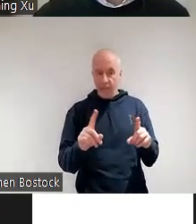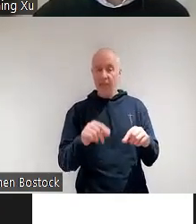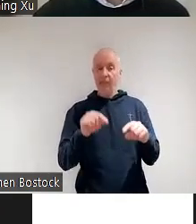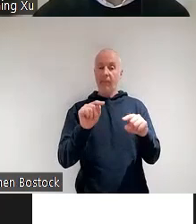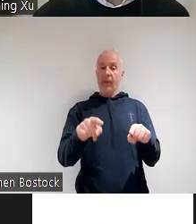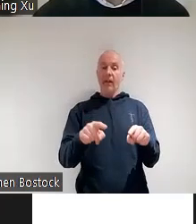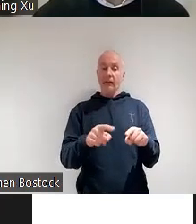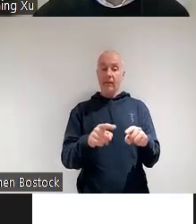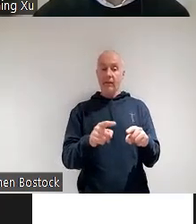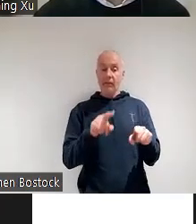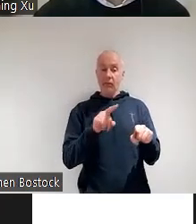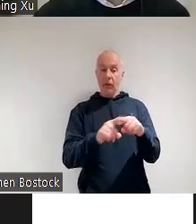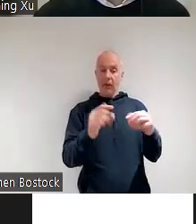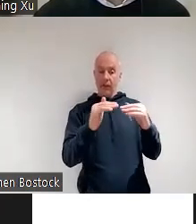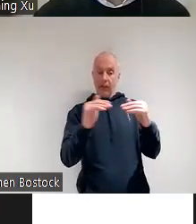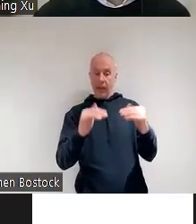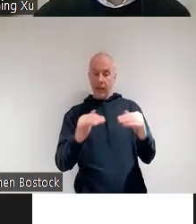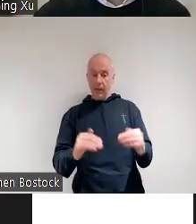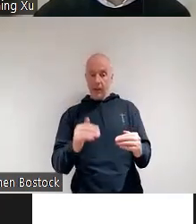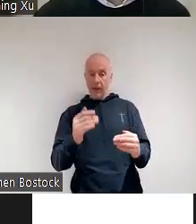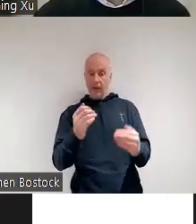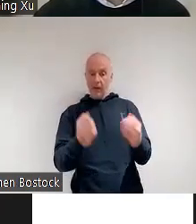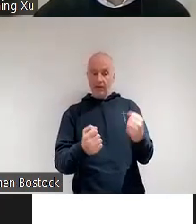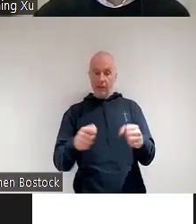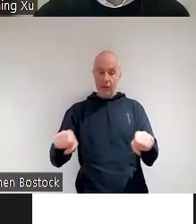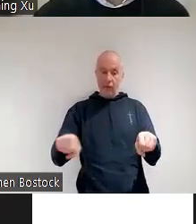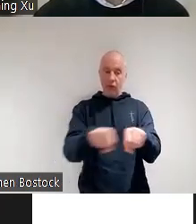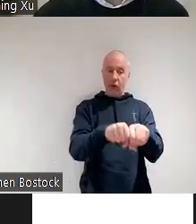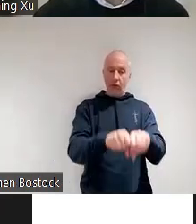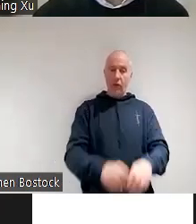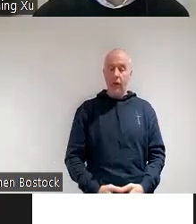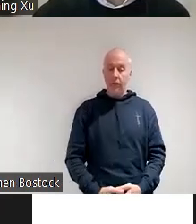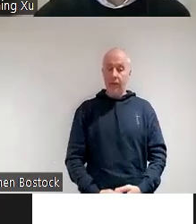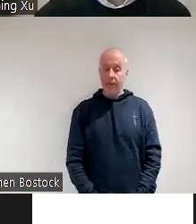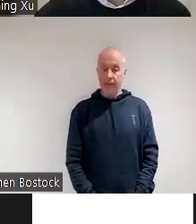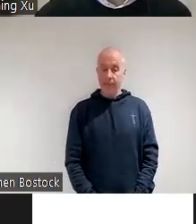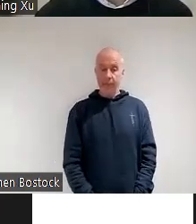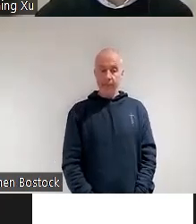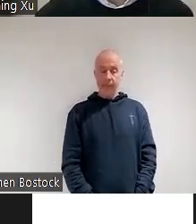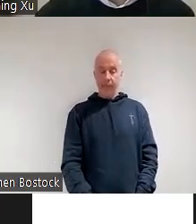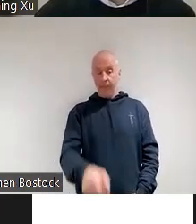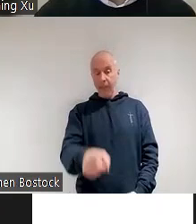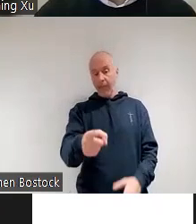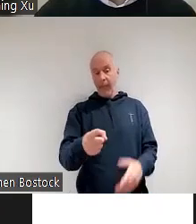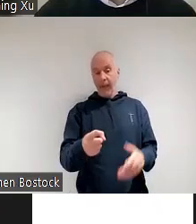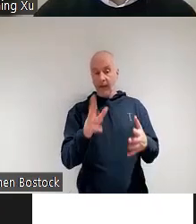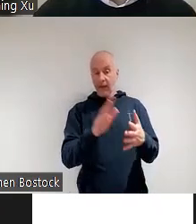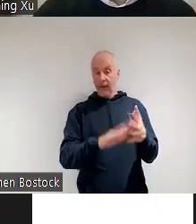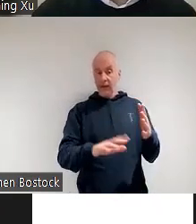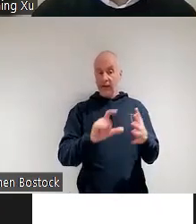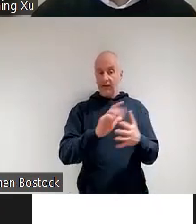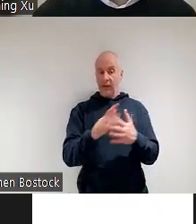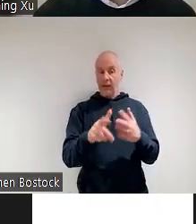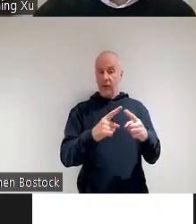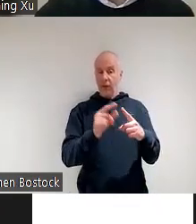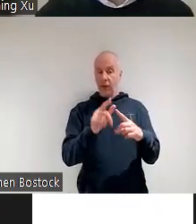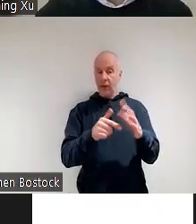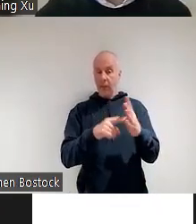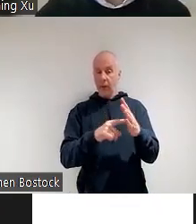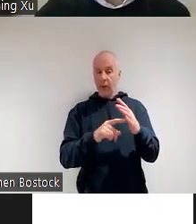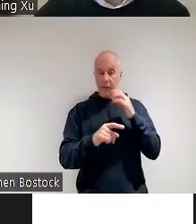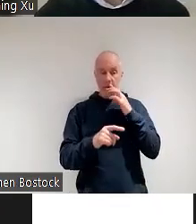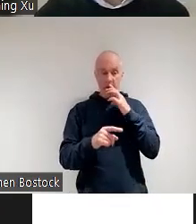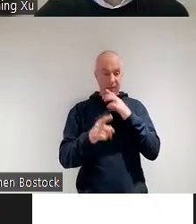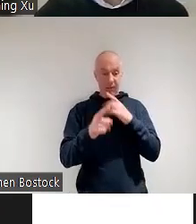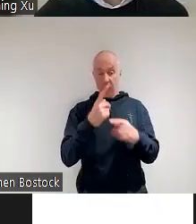you a quick page later on, which is, even though it's coming from ChargePoint, but it's actually public. Everyone can use Google or go